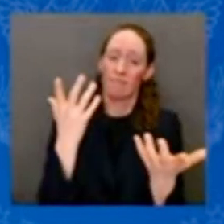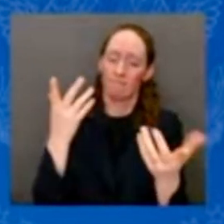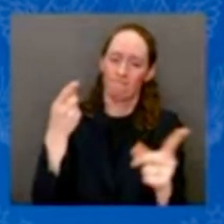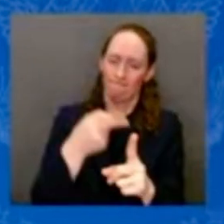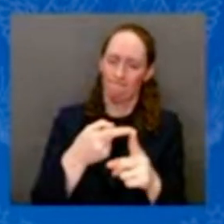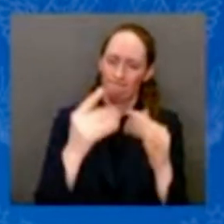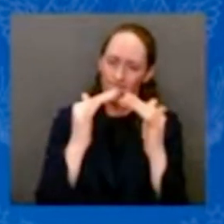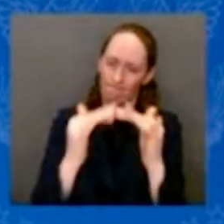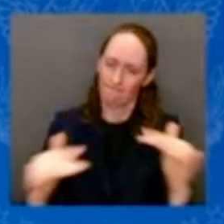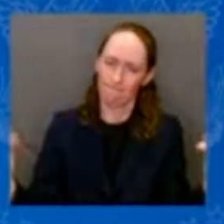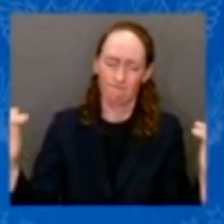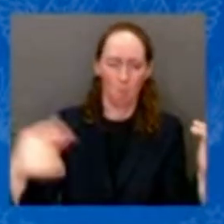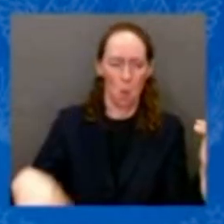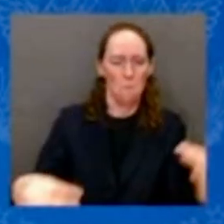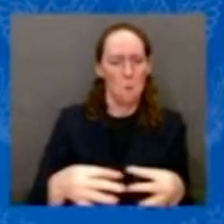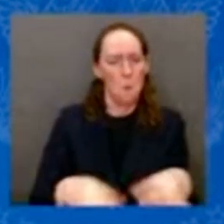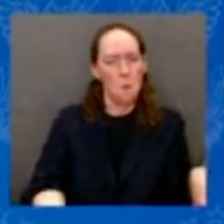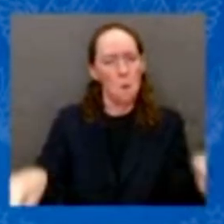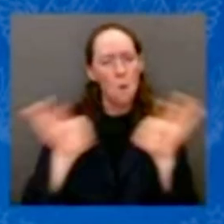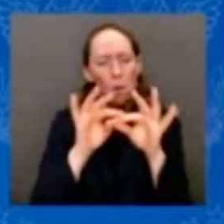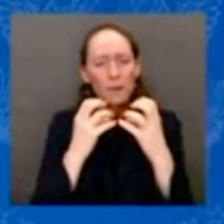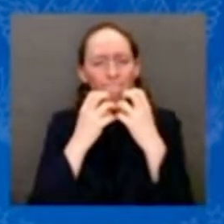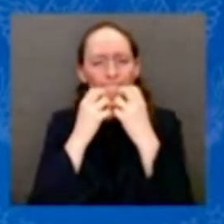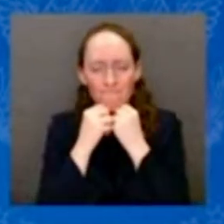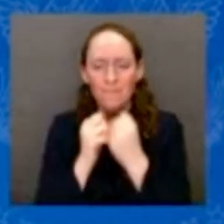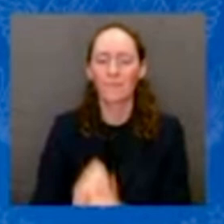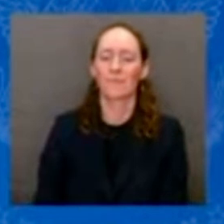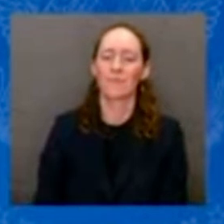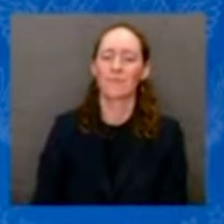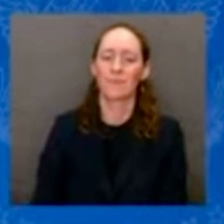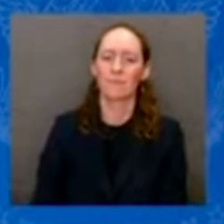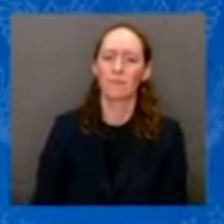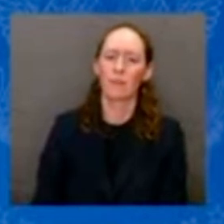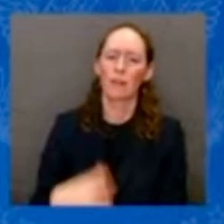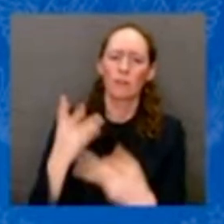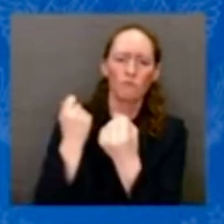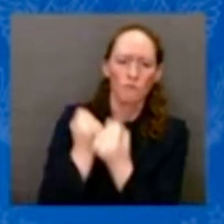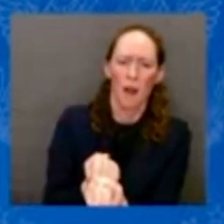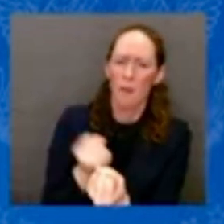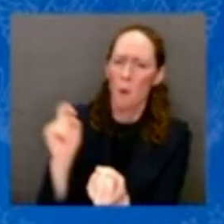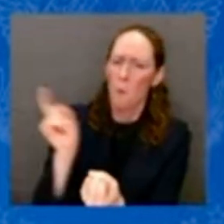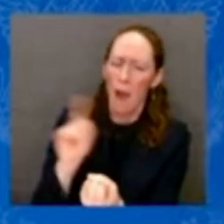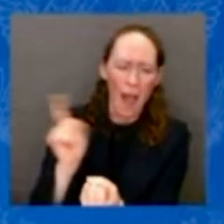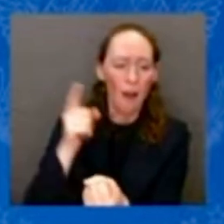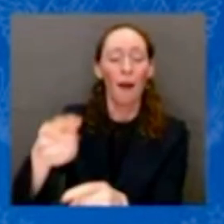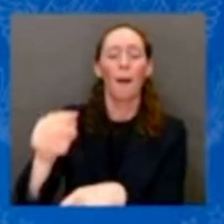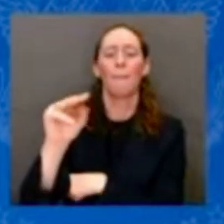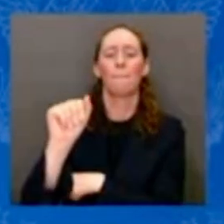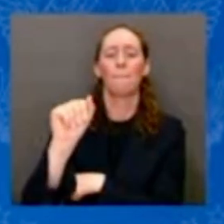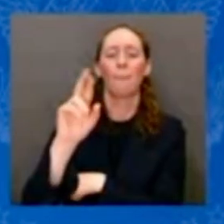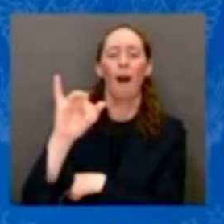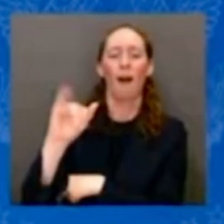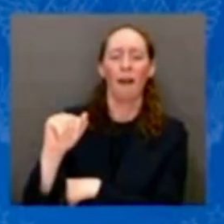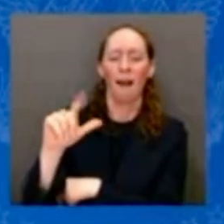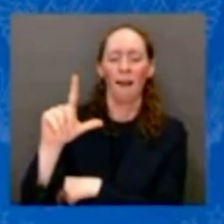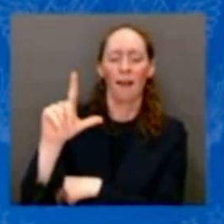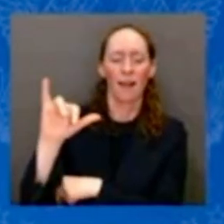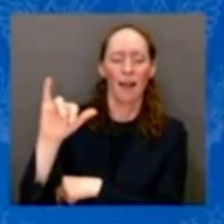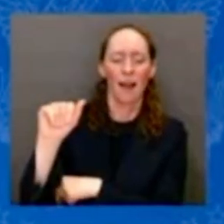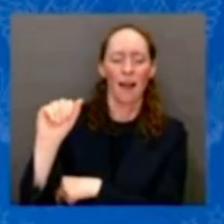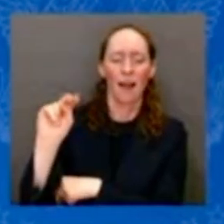Maria Leong, owner of Star Ballroom, who I want to thank for pouring her